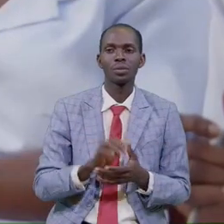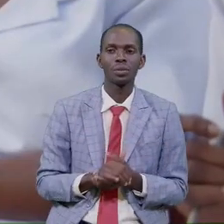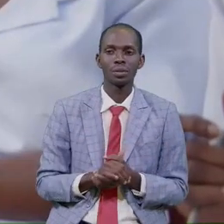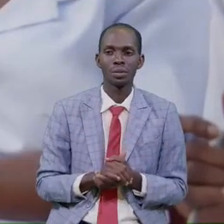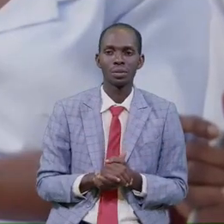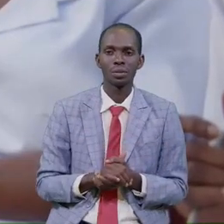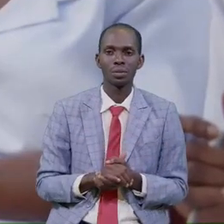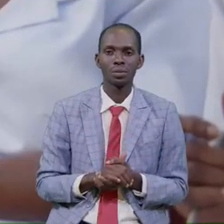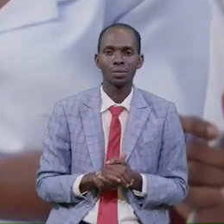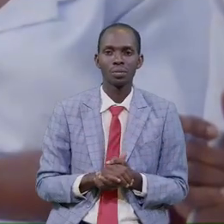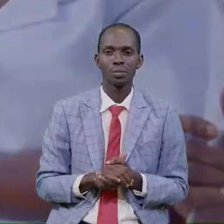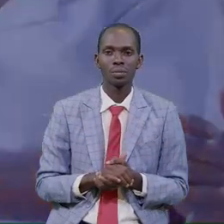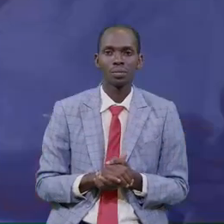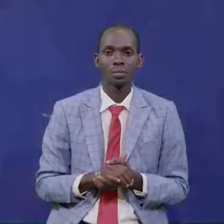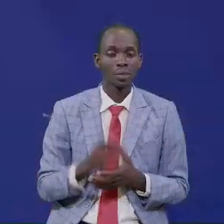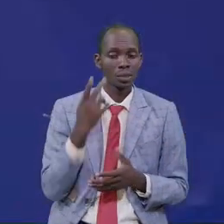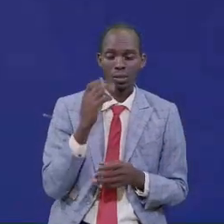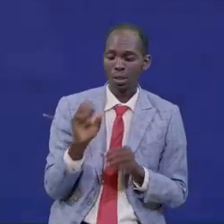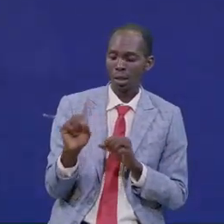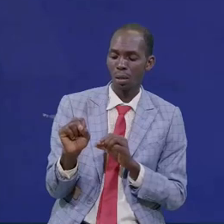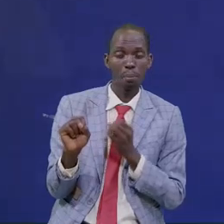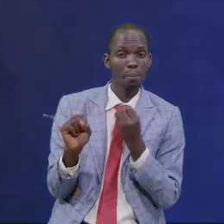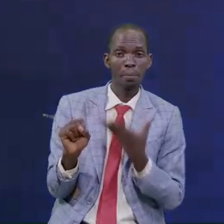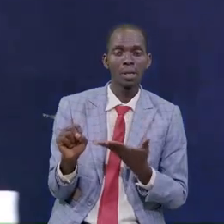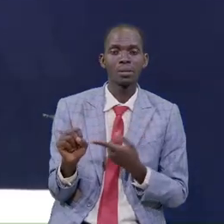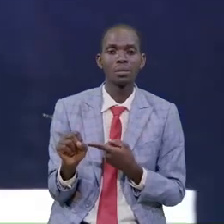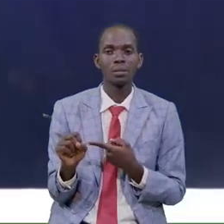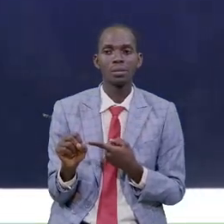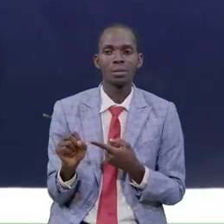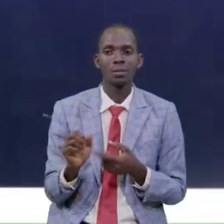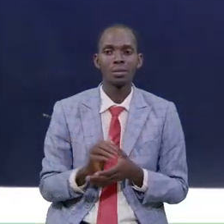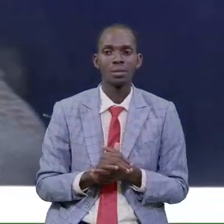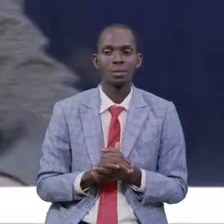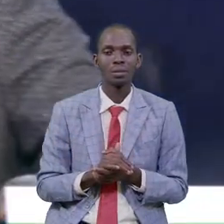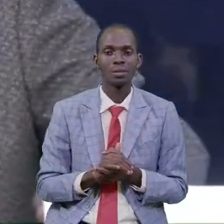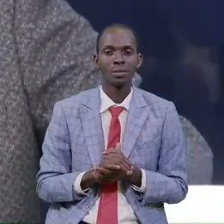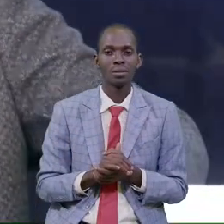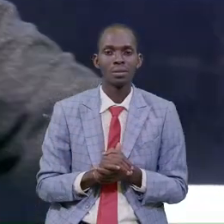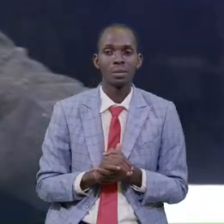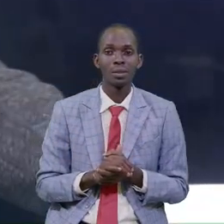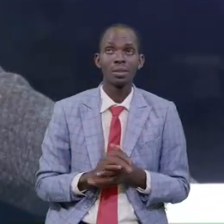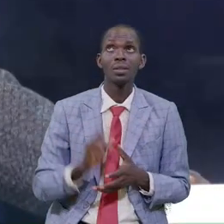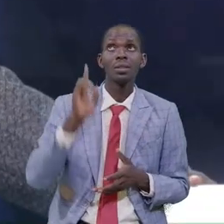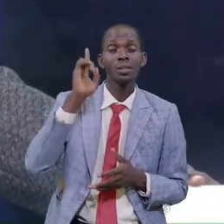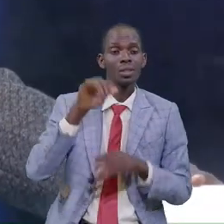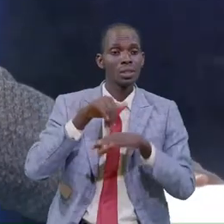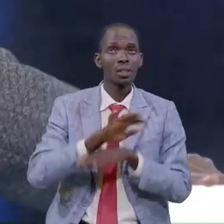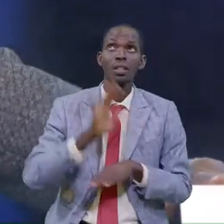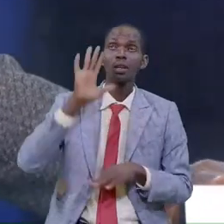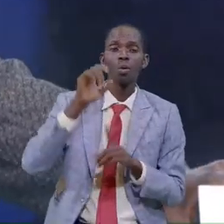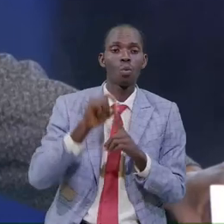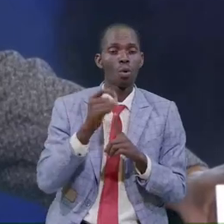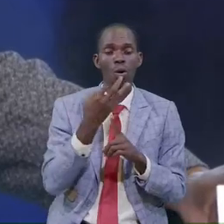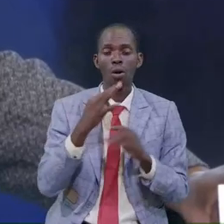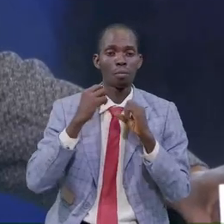destructions in the plural. Il est échappé de la fosse. He's saying his word of power. Envoie sa parole de